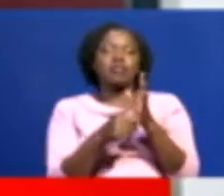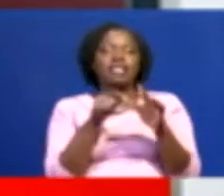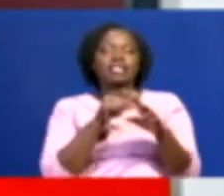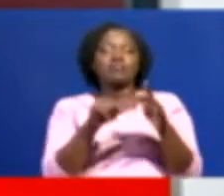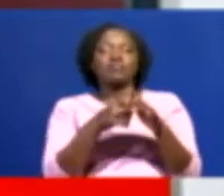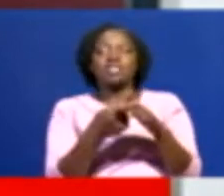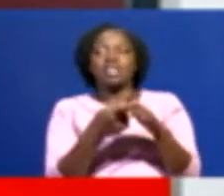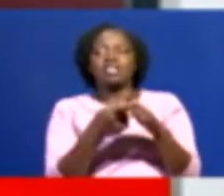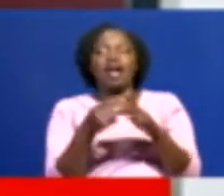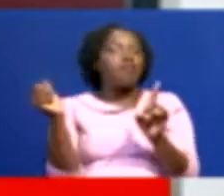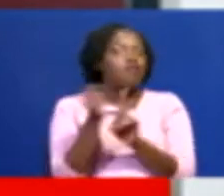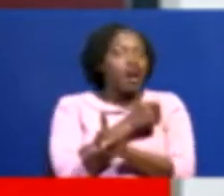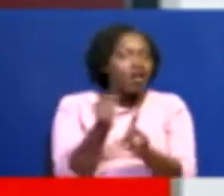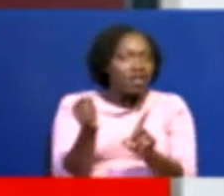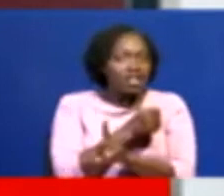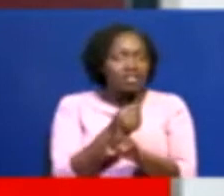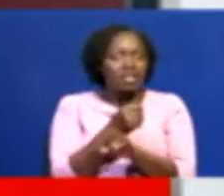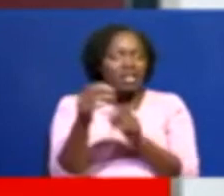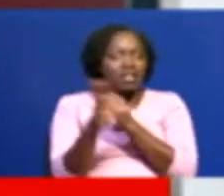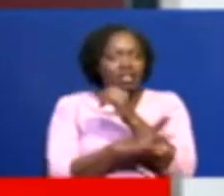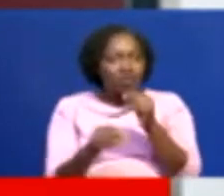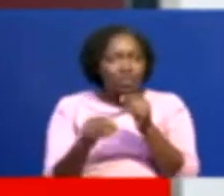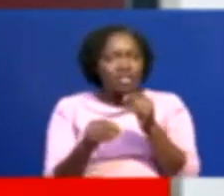start violence, looting.